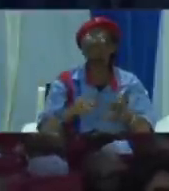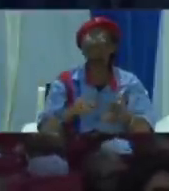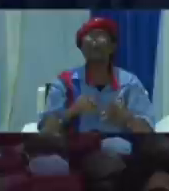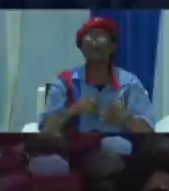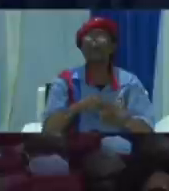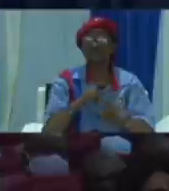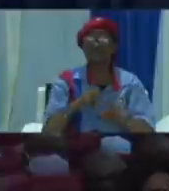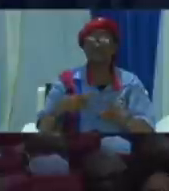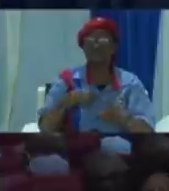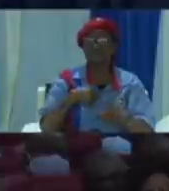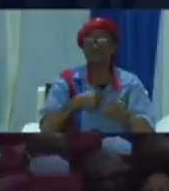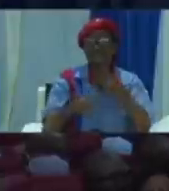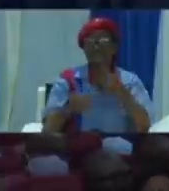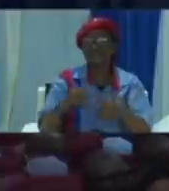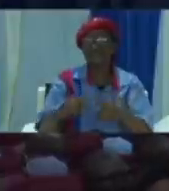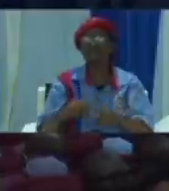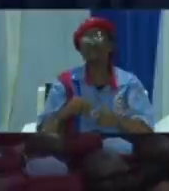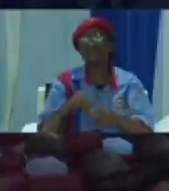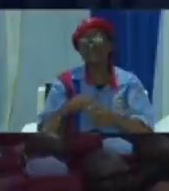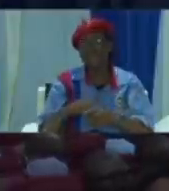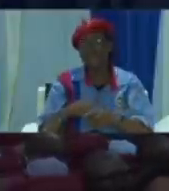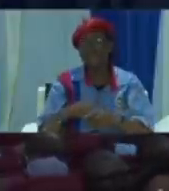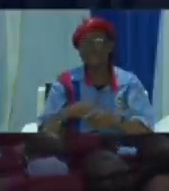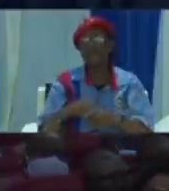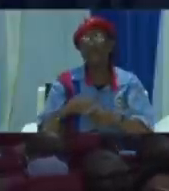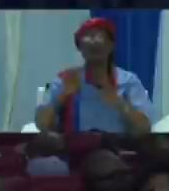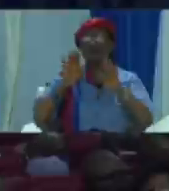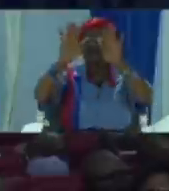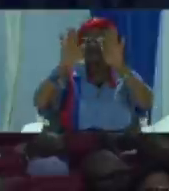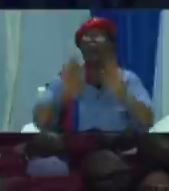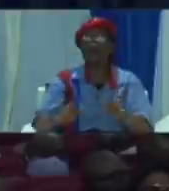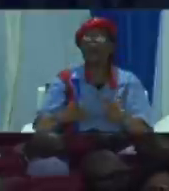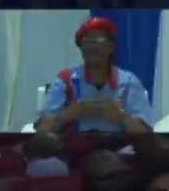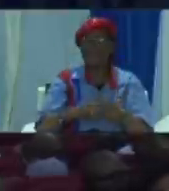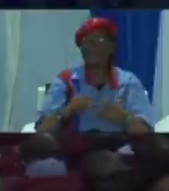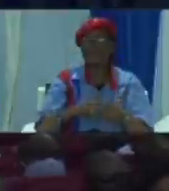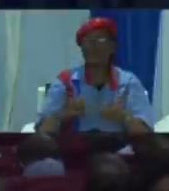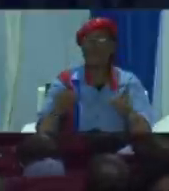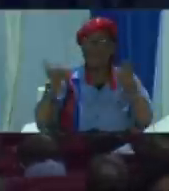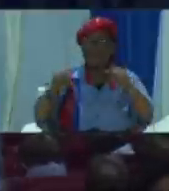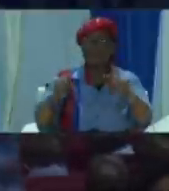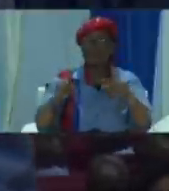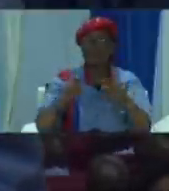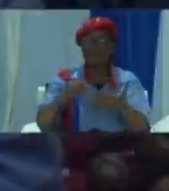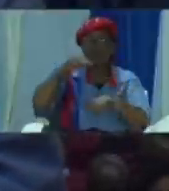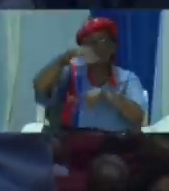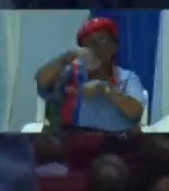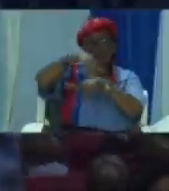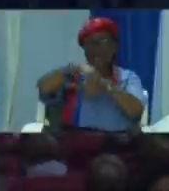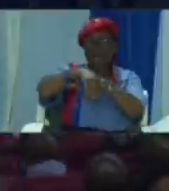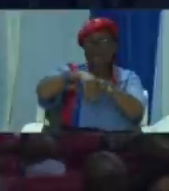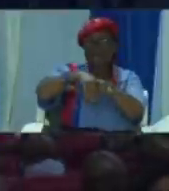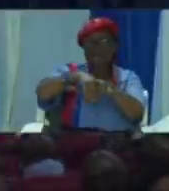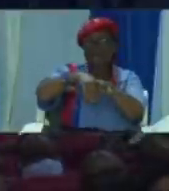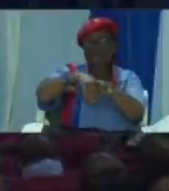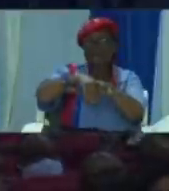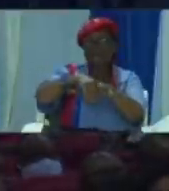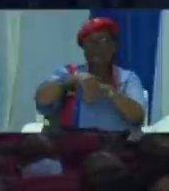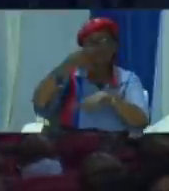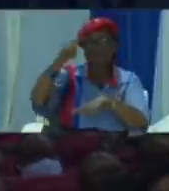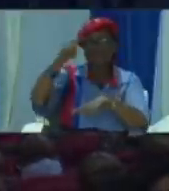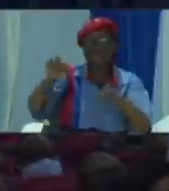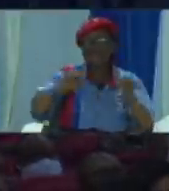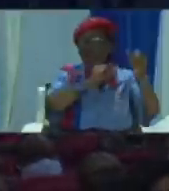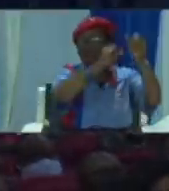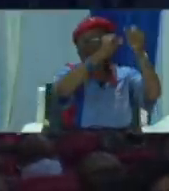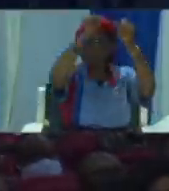And miracles began to happen. Be ni se ya nu be si ni se. Tonight. Lale yi. The Almighty